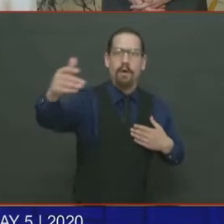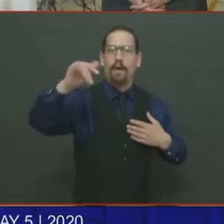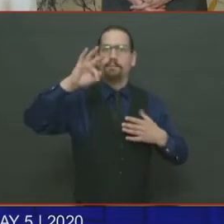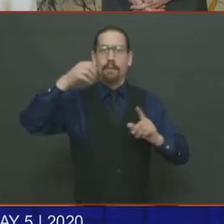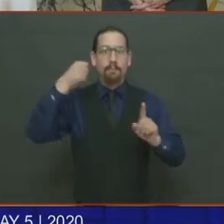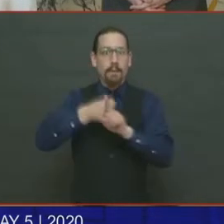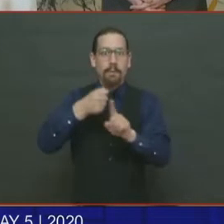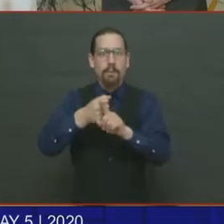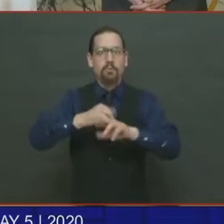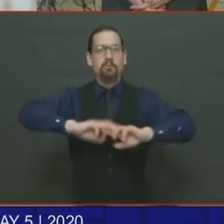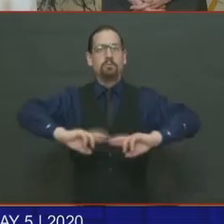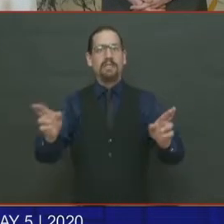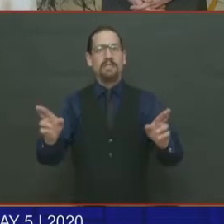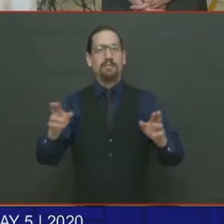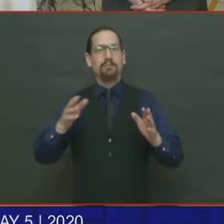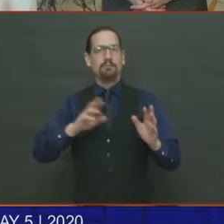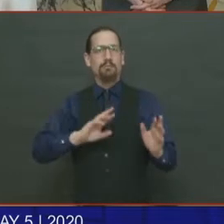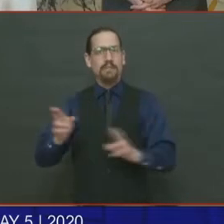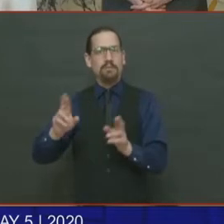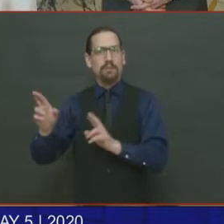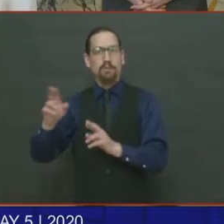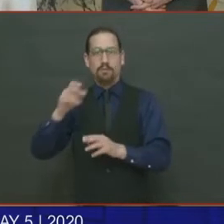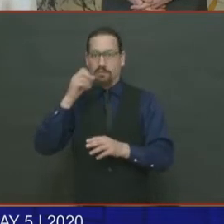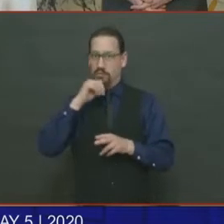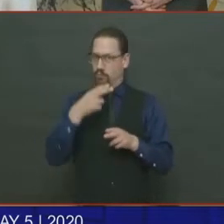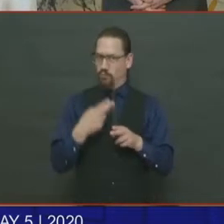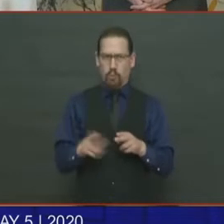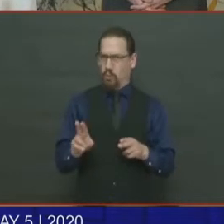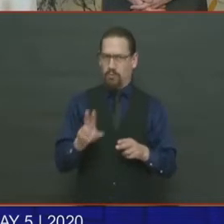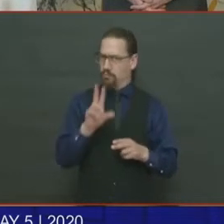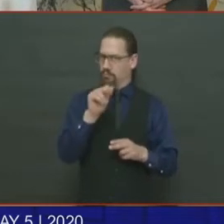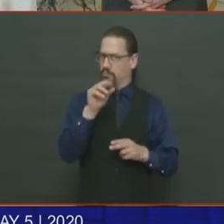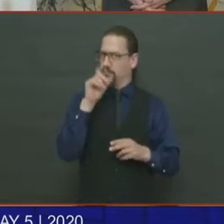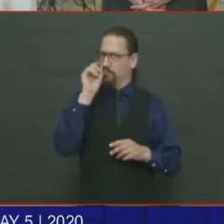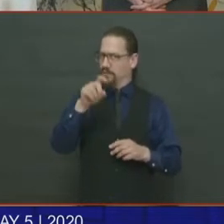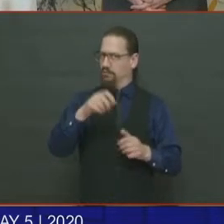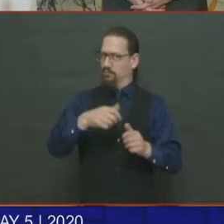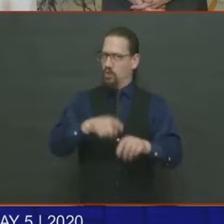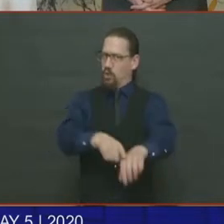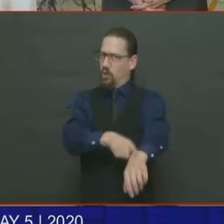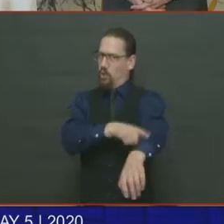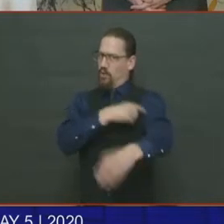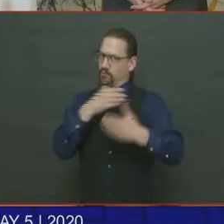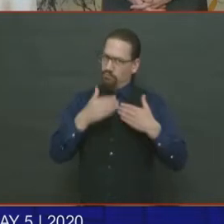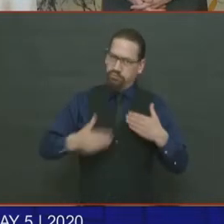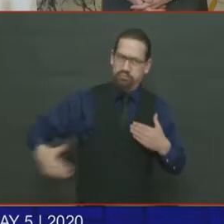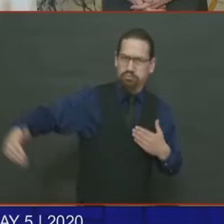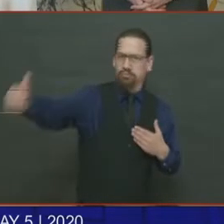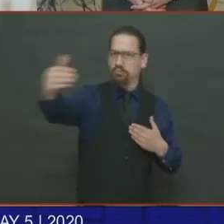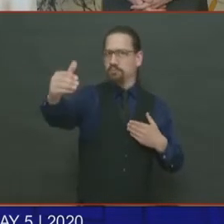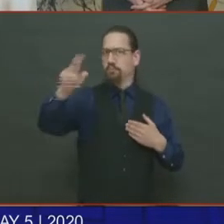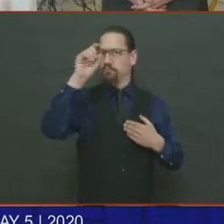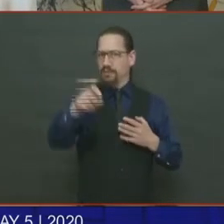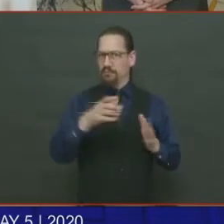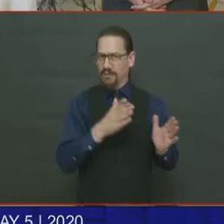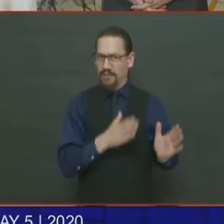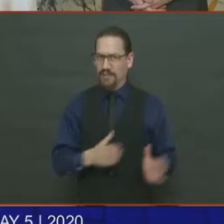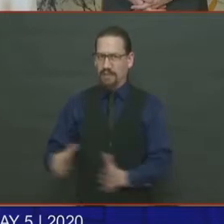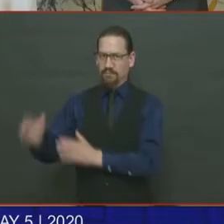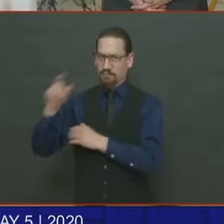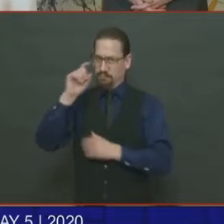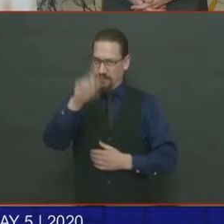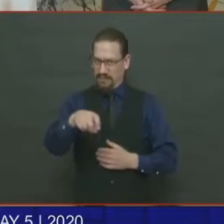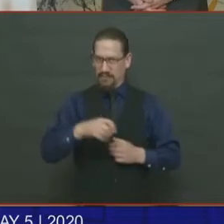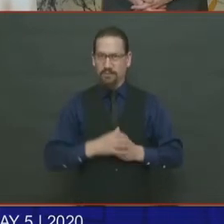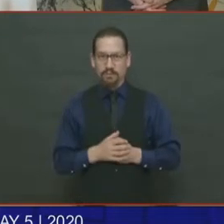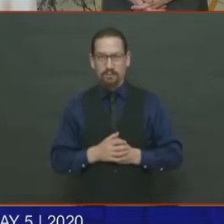want to share with you what we're doing on this score. In the past 2 months, we've set up 6 different housing sites,